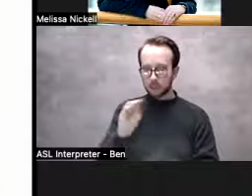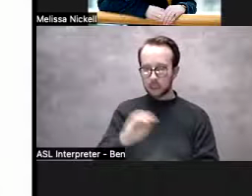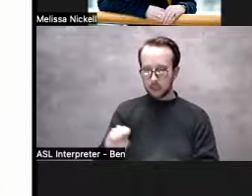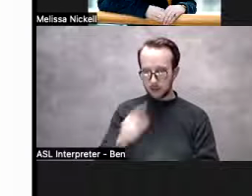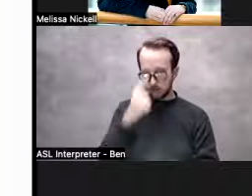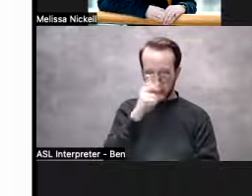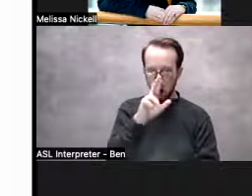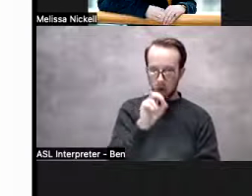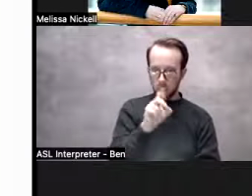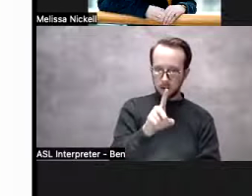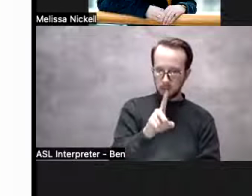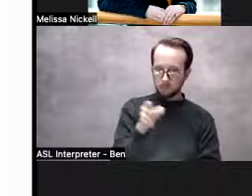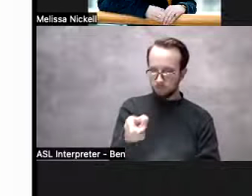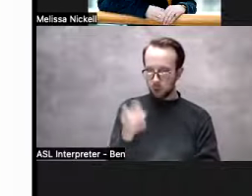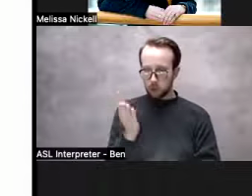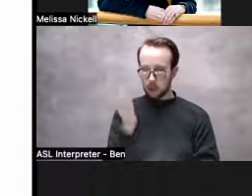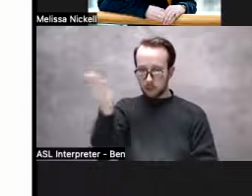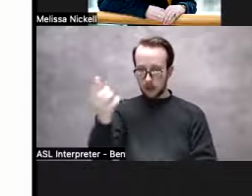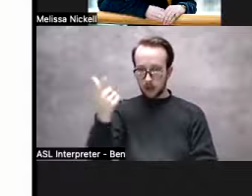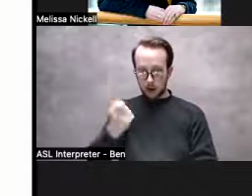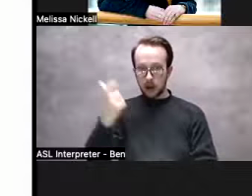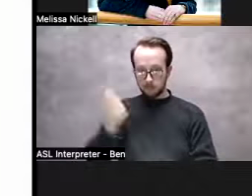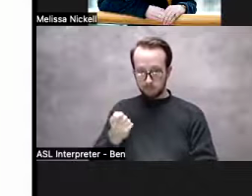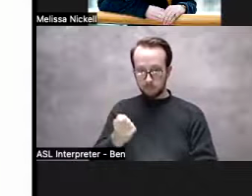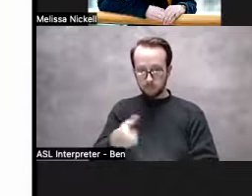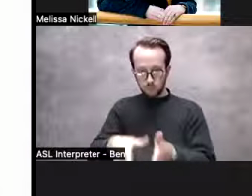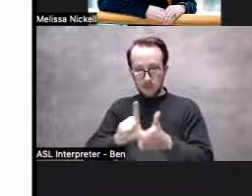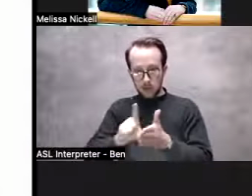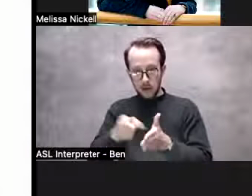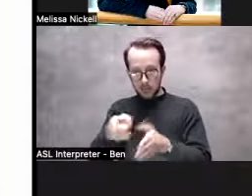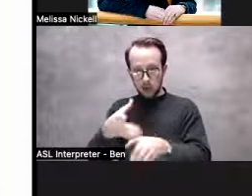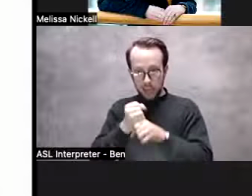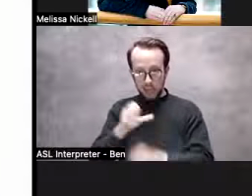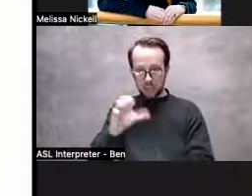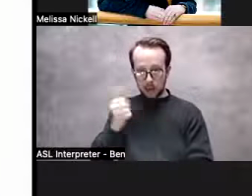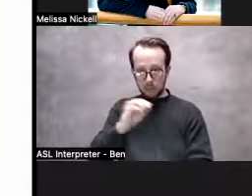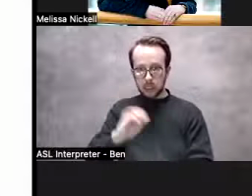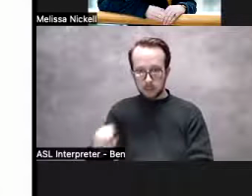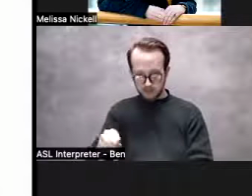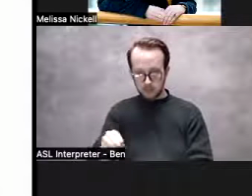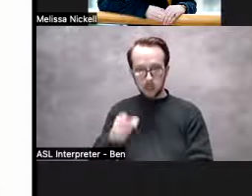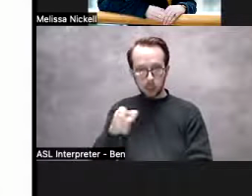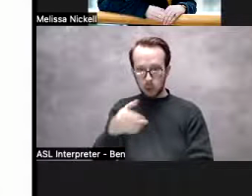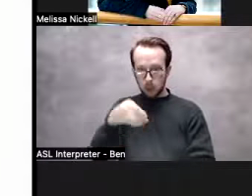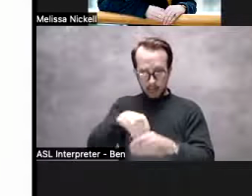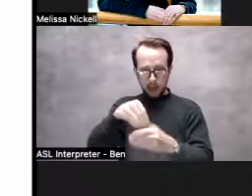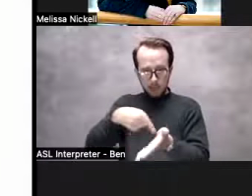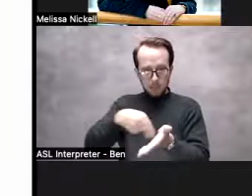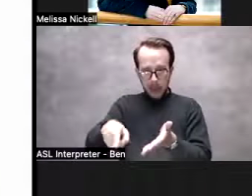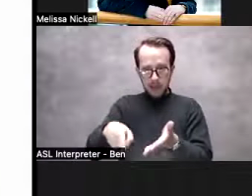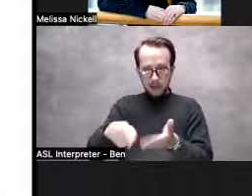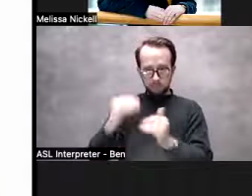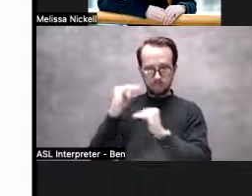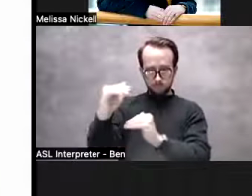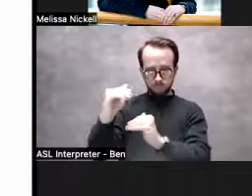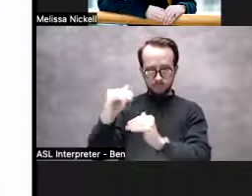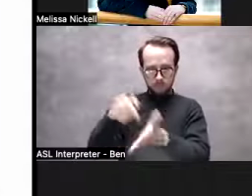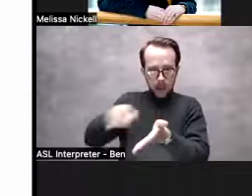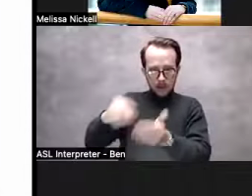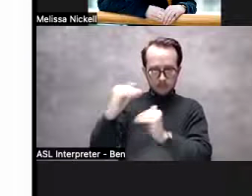let's say you submit a grant, it gets reviewed, and you get a 10th percentile, then you're within the pay line, and it's a